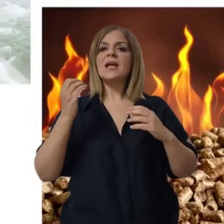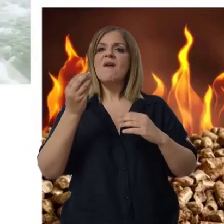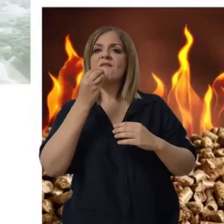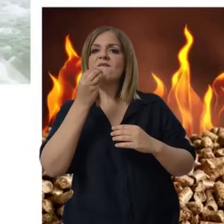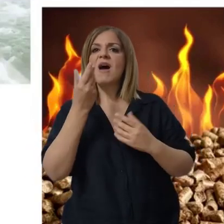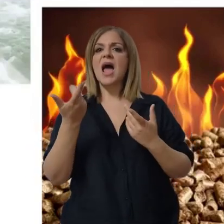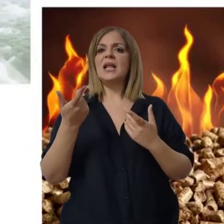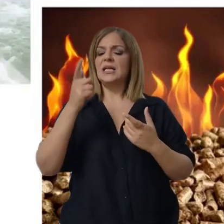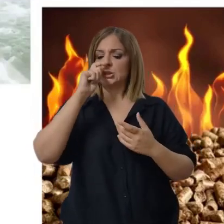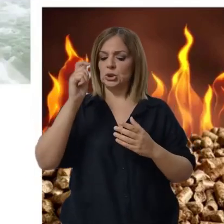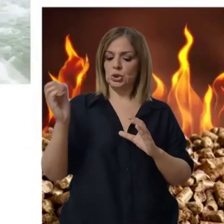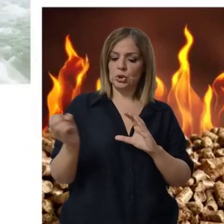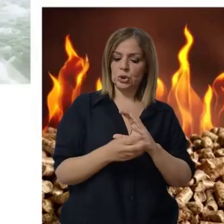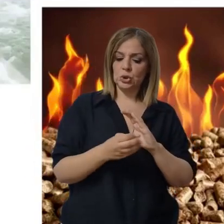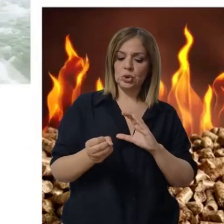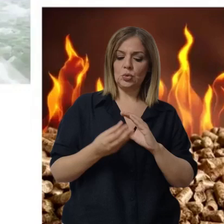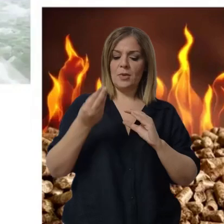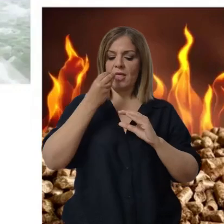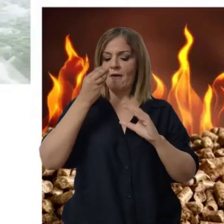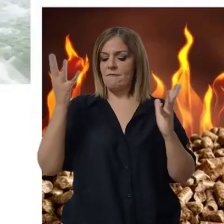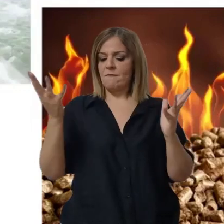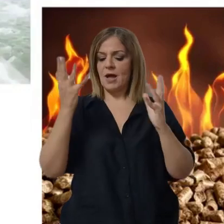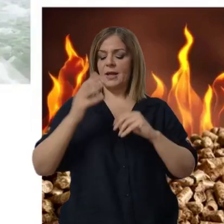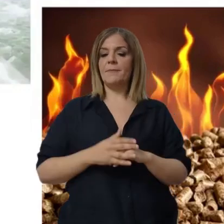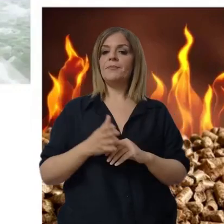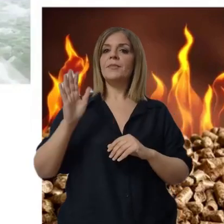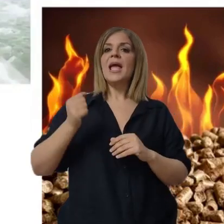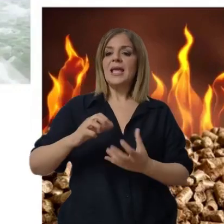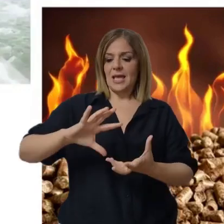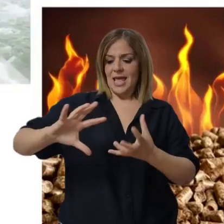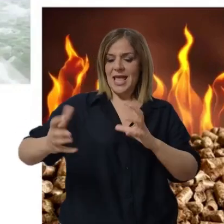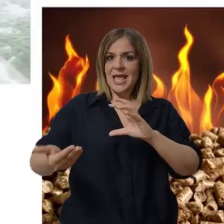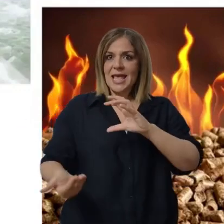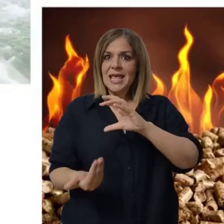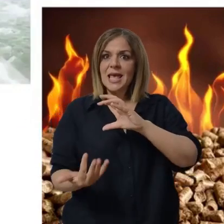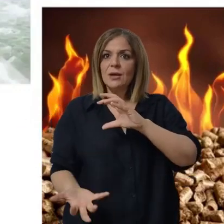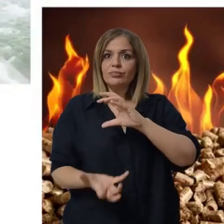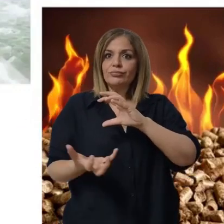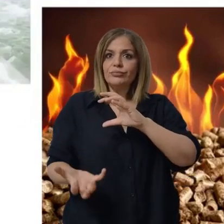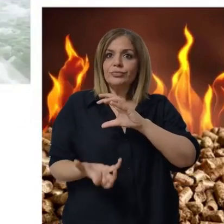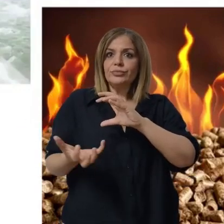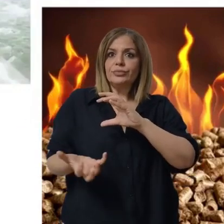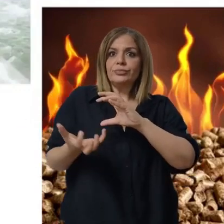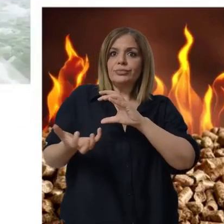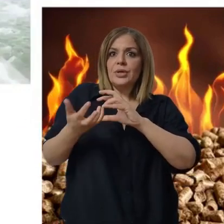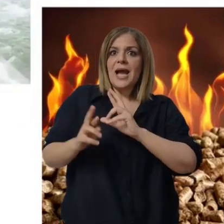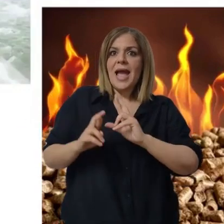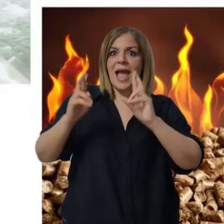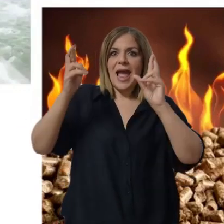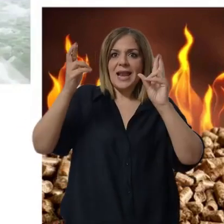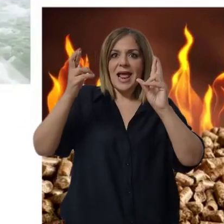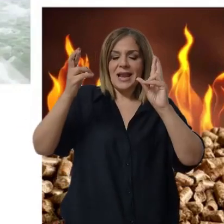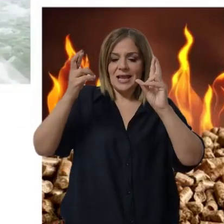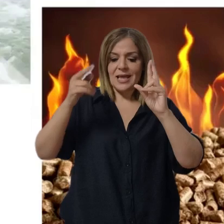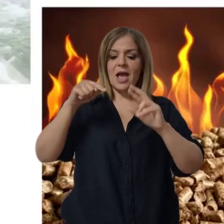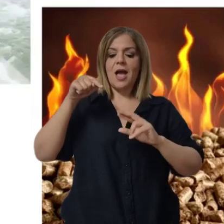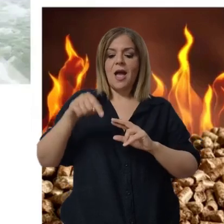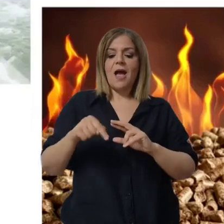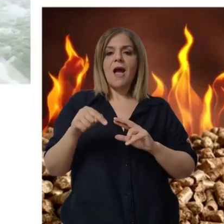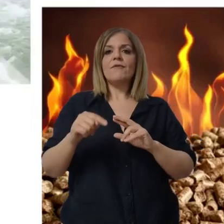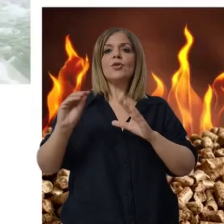waste for heat. And then we have geothermal energy that uses Earth's